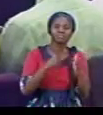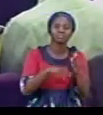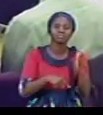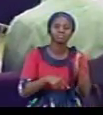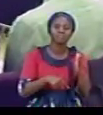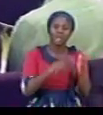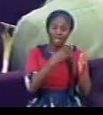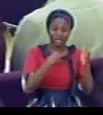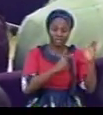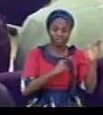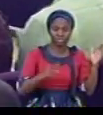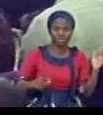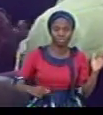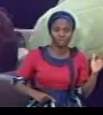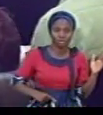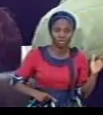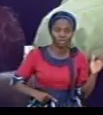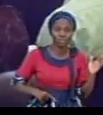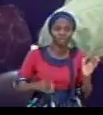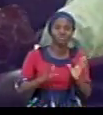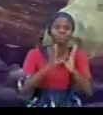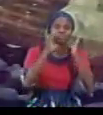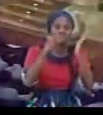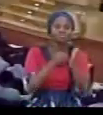and the Lord shouted.